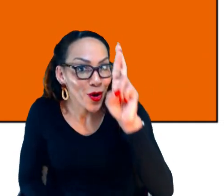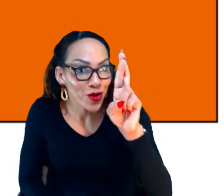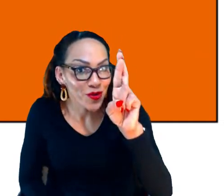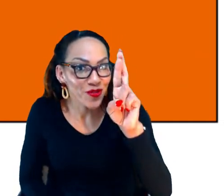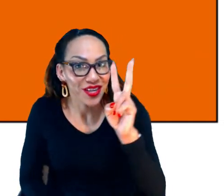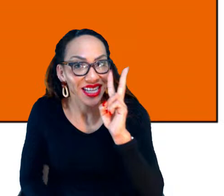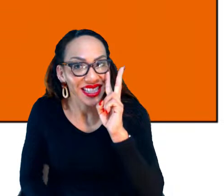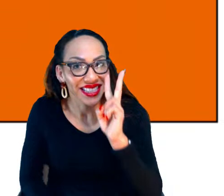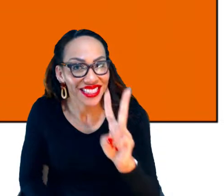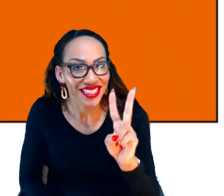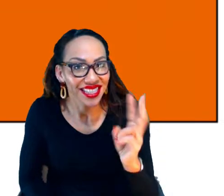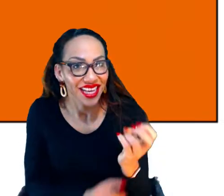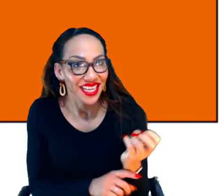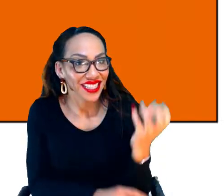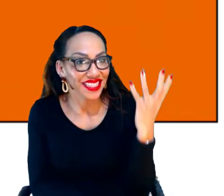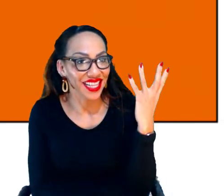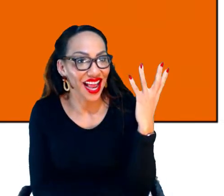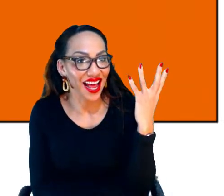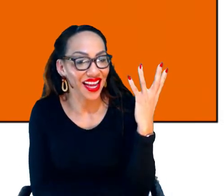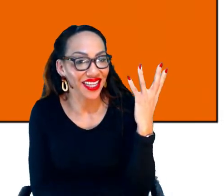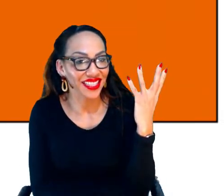will be